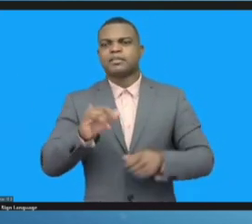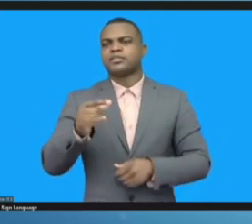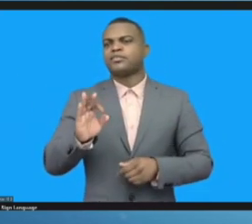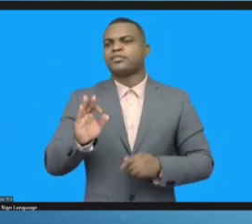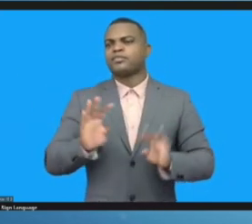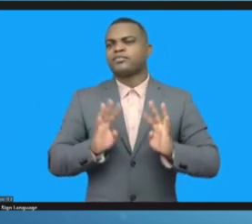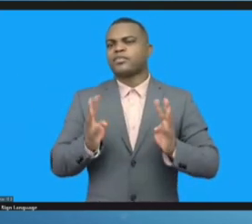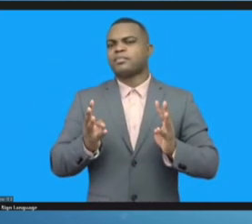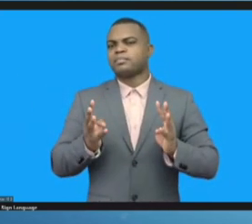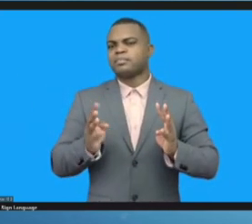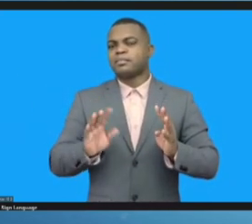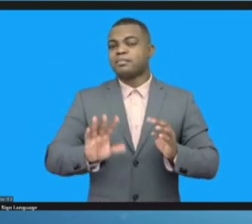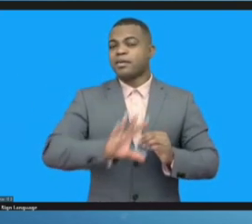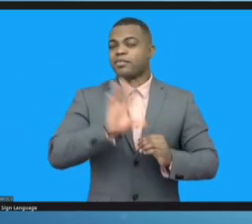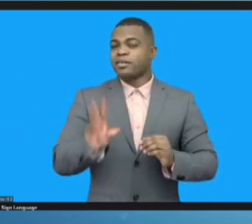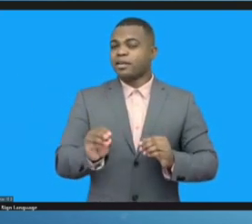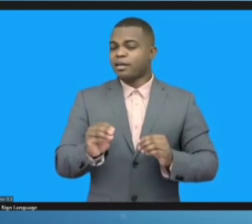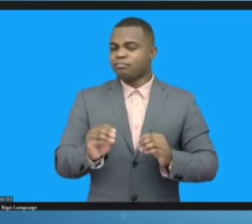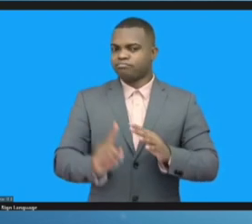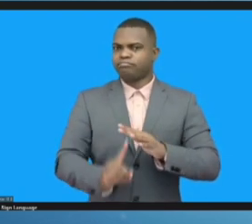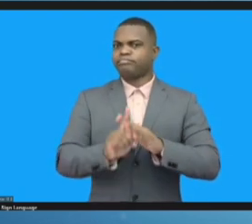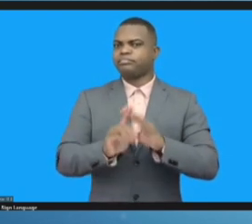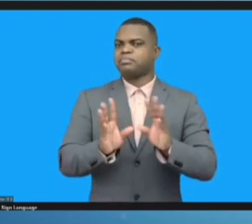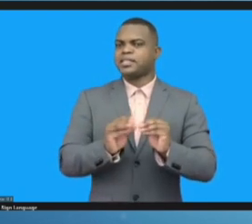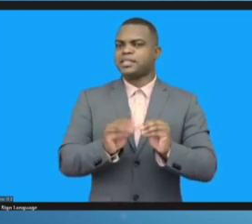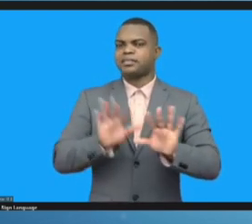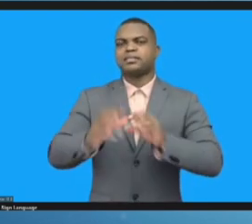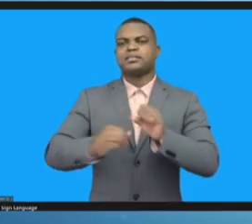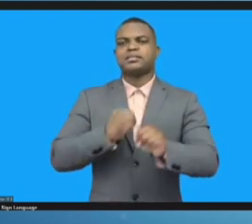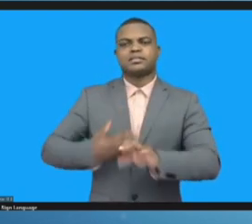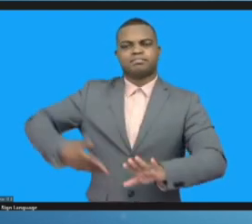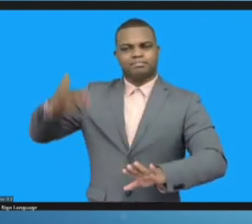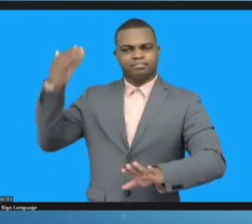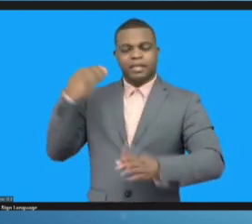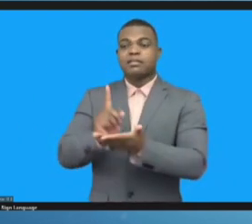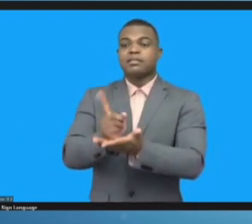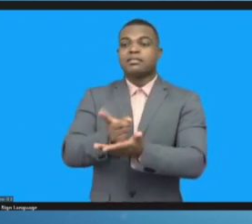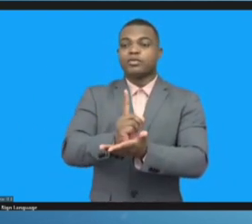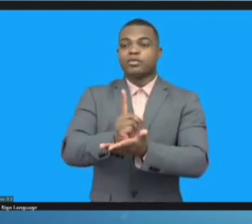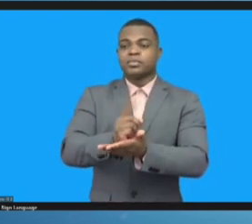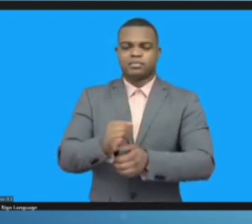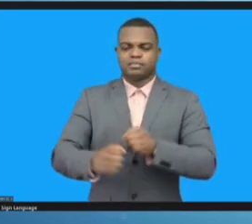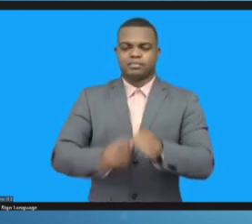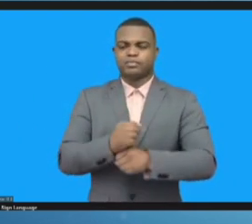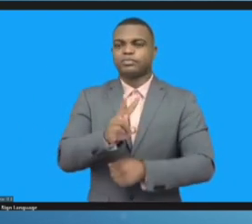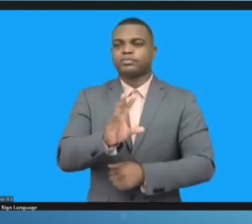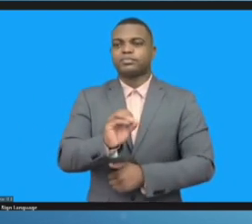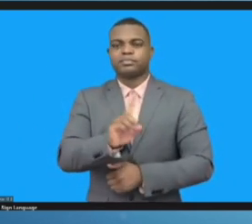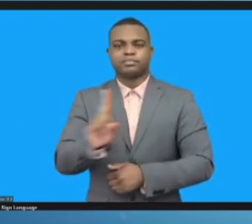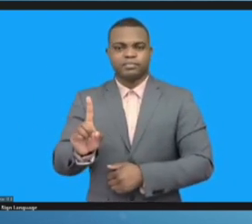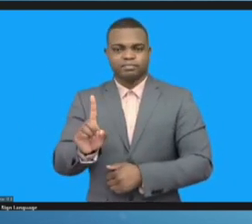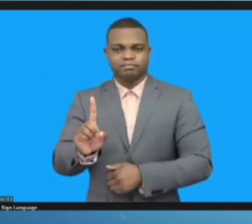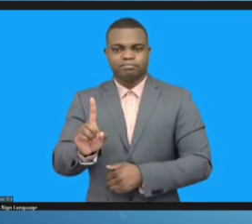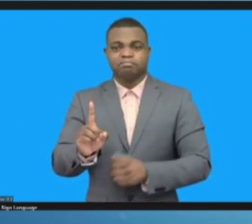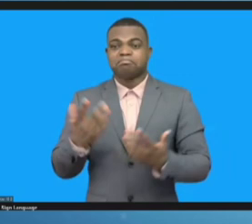offline, representing a majority of the 2.7 billion people who are offline